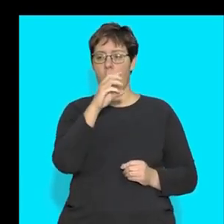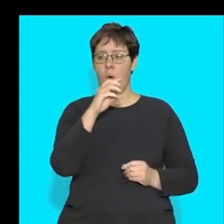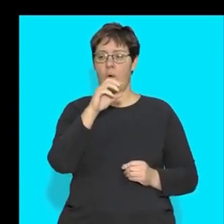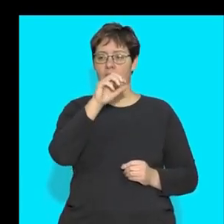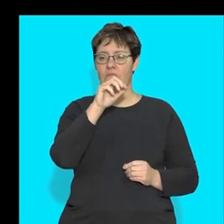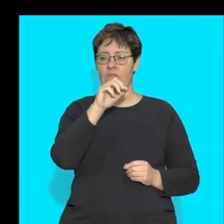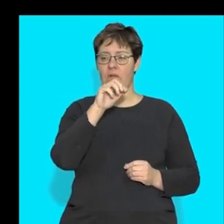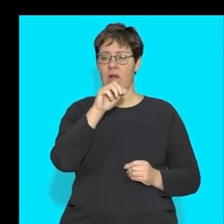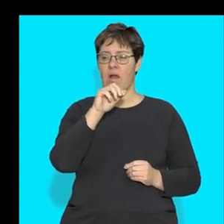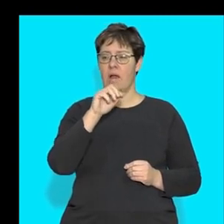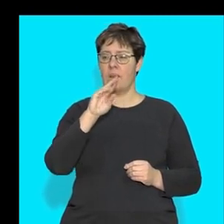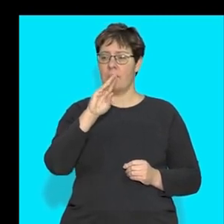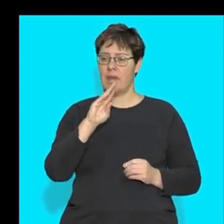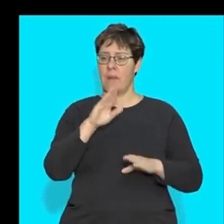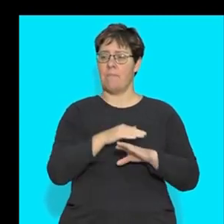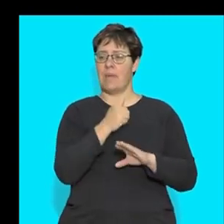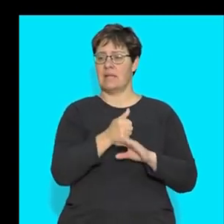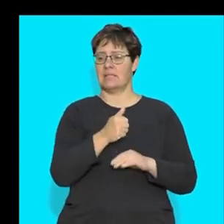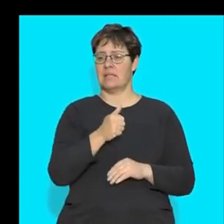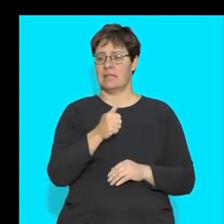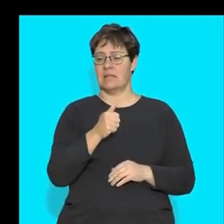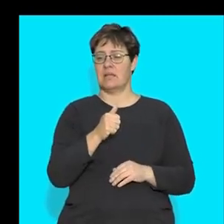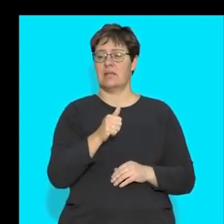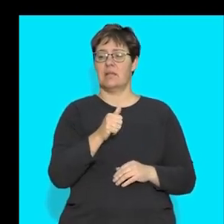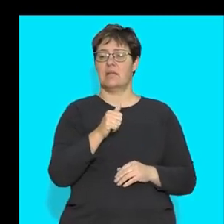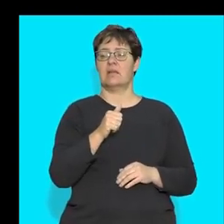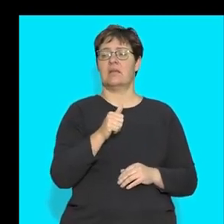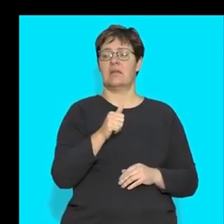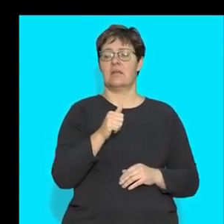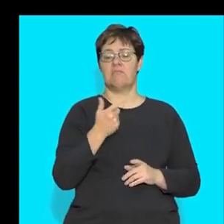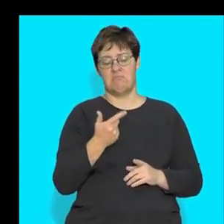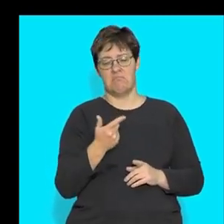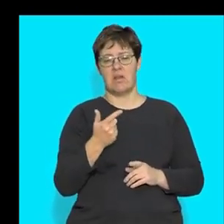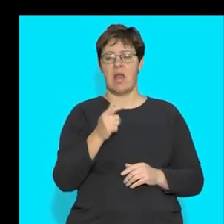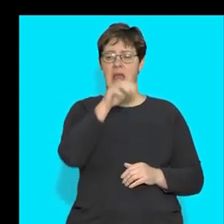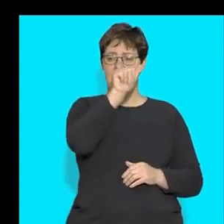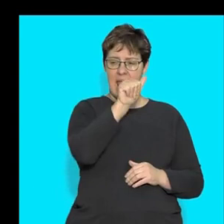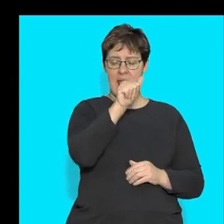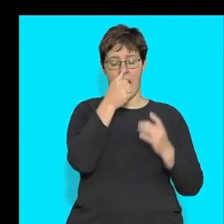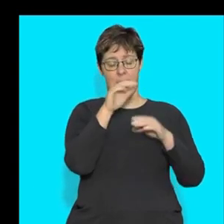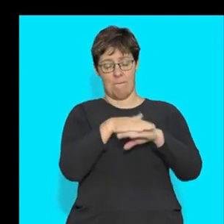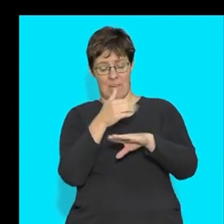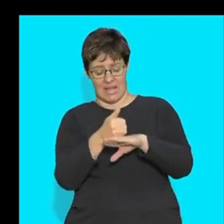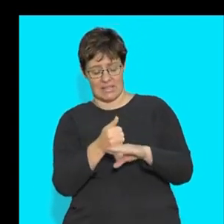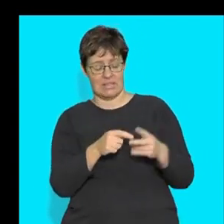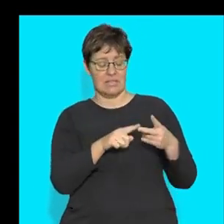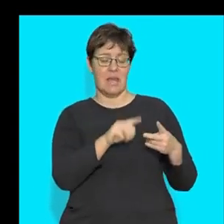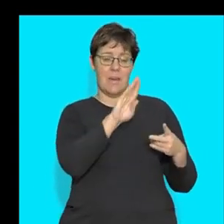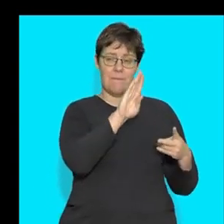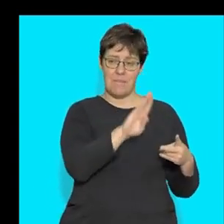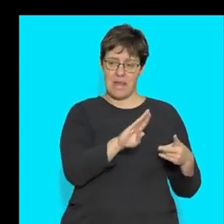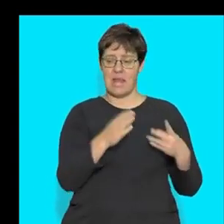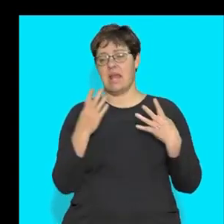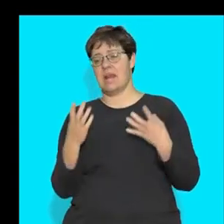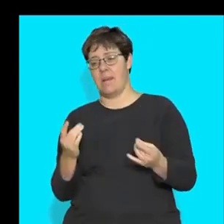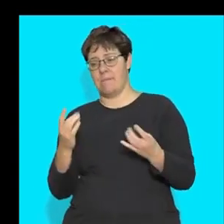we normally call the a the base, b is the number, and then m is the exponent. So how you say this